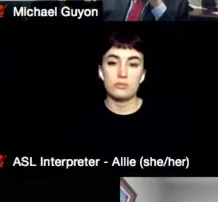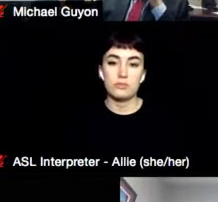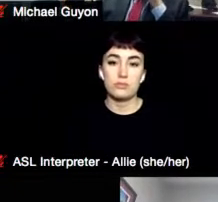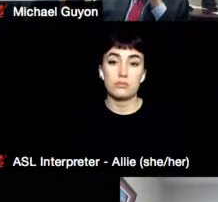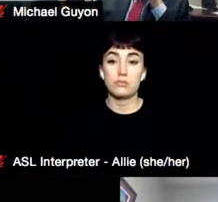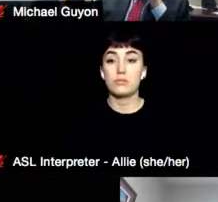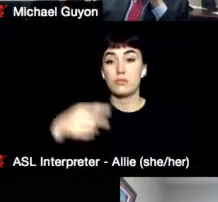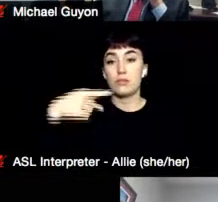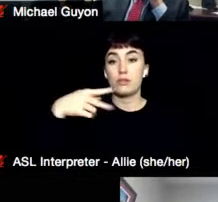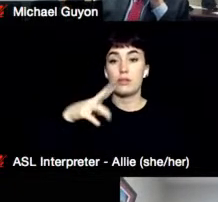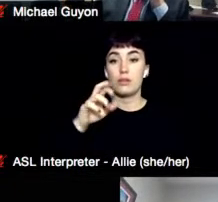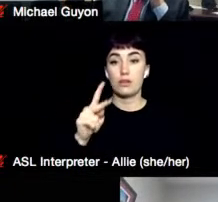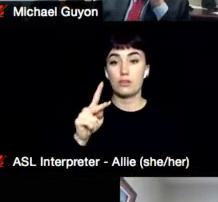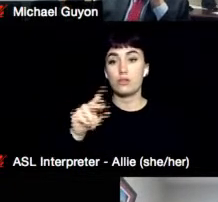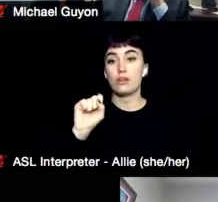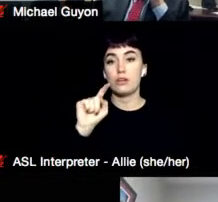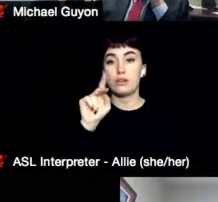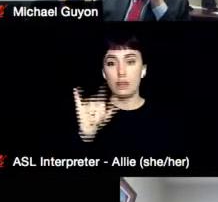Stacy, Brittany,